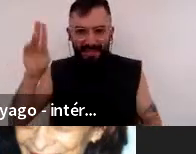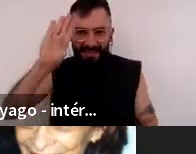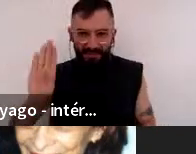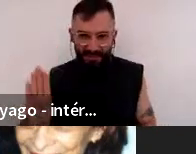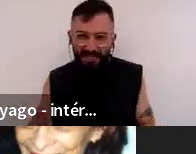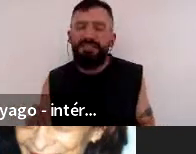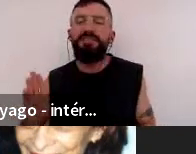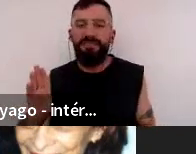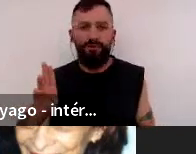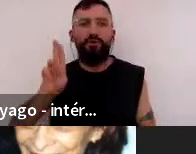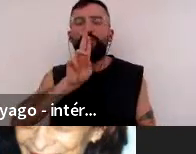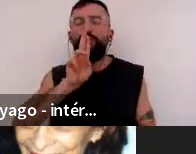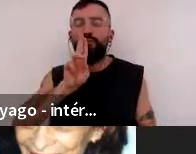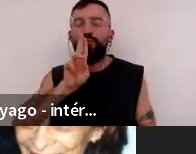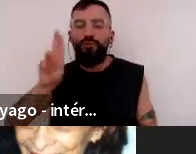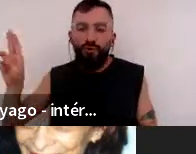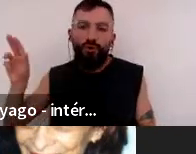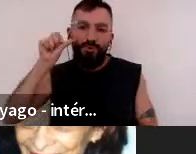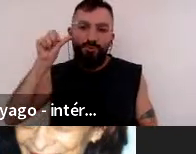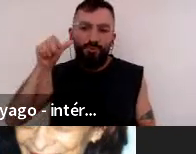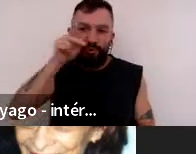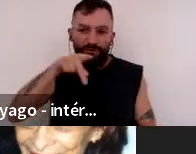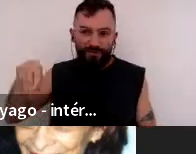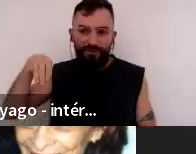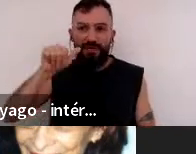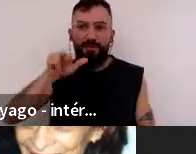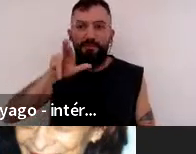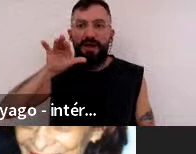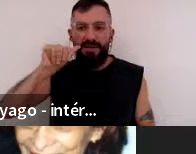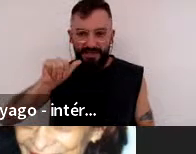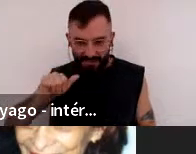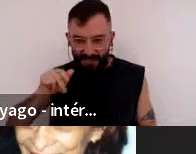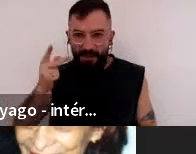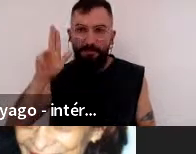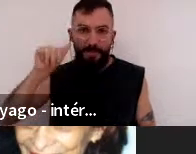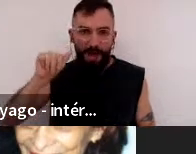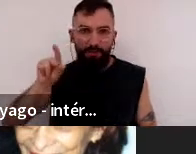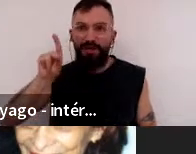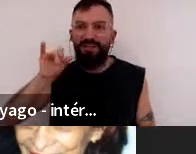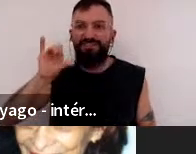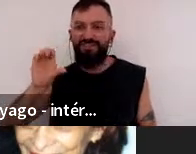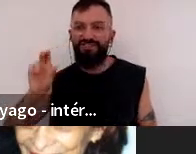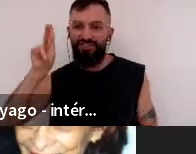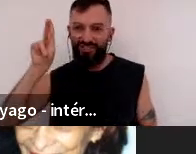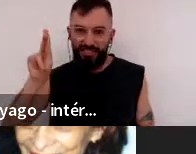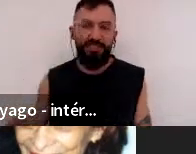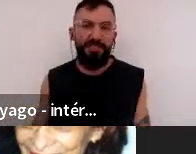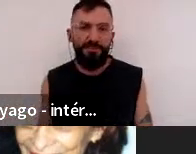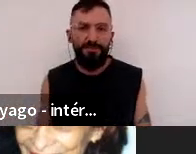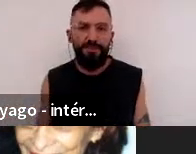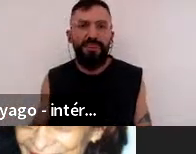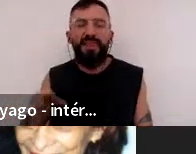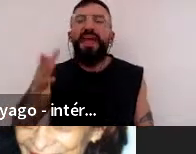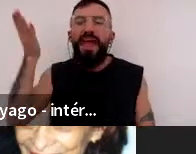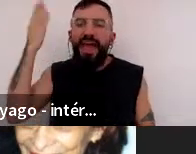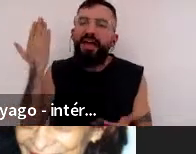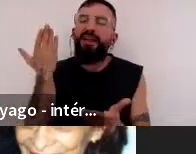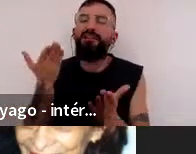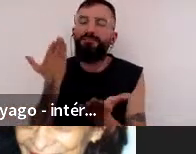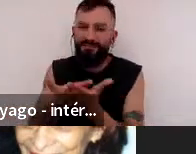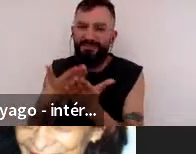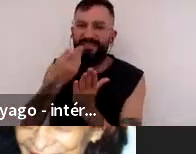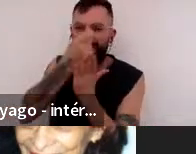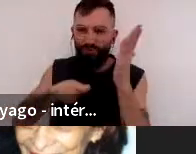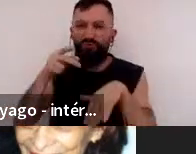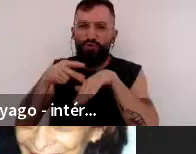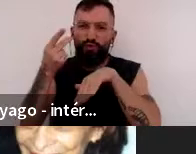is definitely Professor Maria Vicentina de Paulo Amaral Dick. In her PhD dissertation